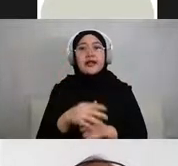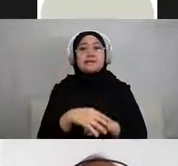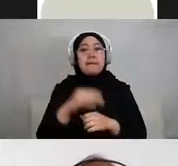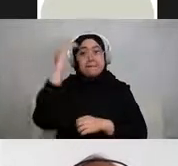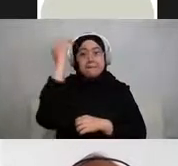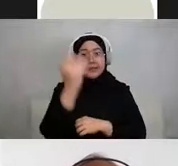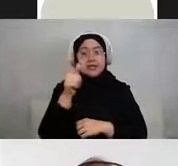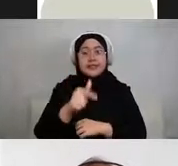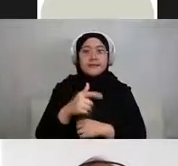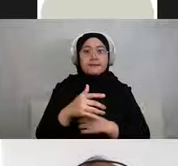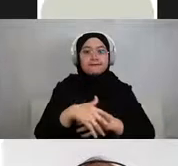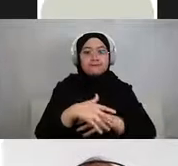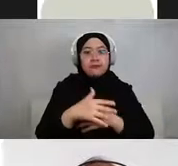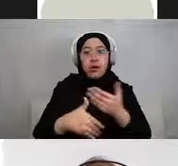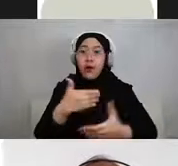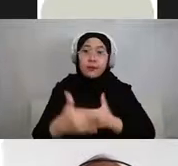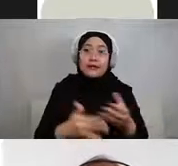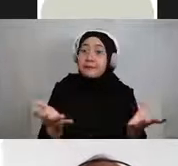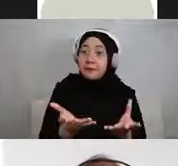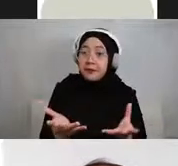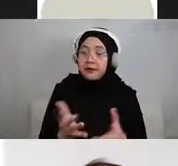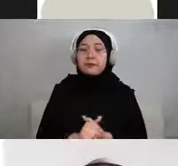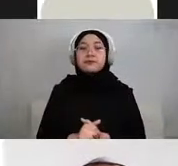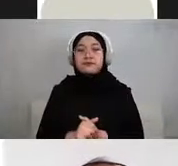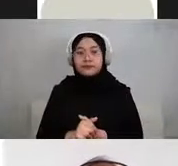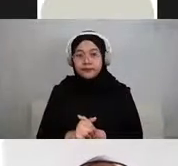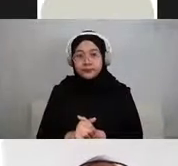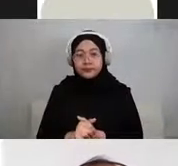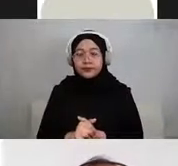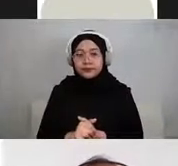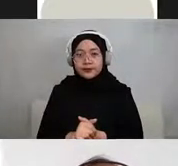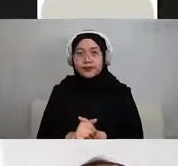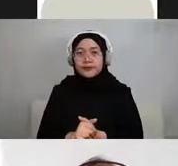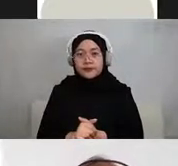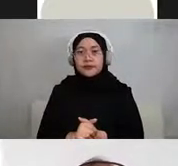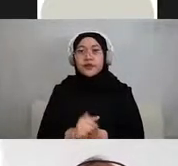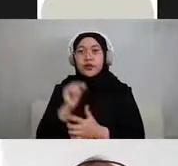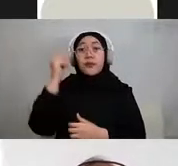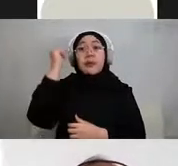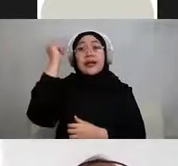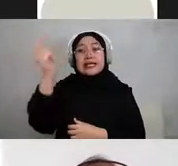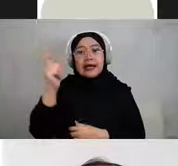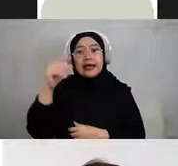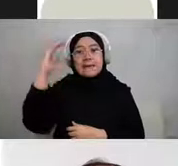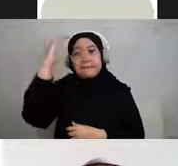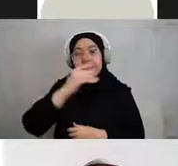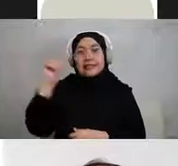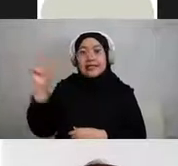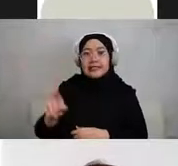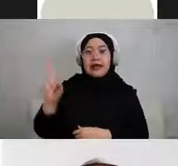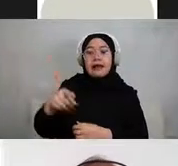is a different thing. And for planning of electric bus, add some more features. In fact, we have to plan for